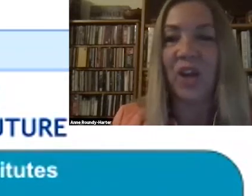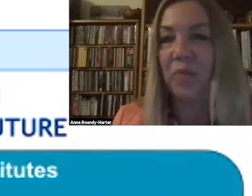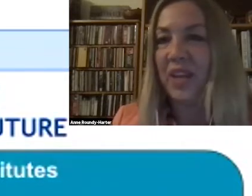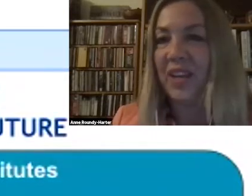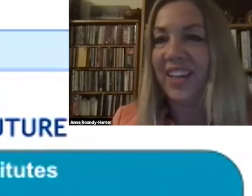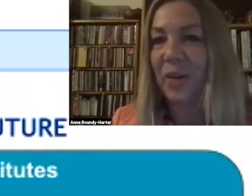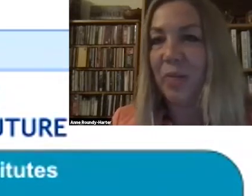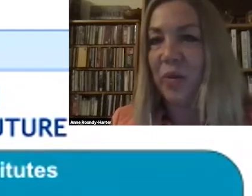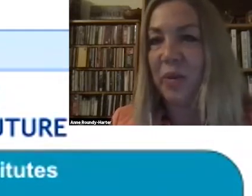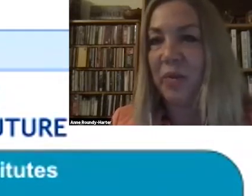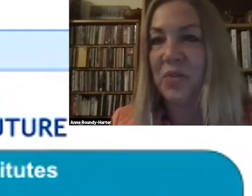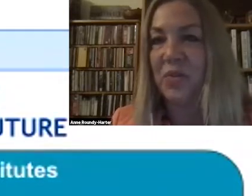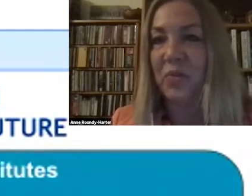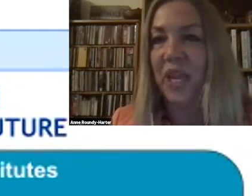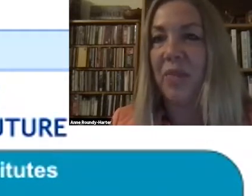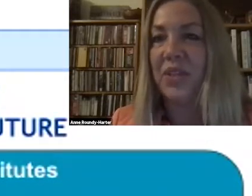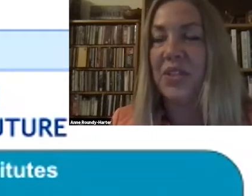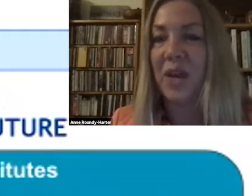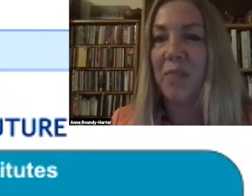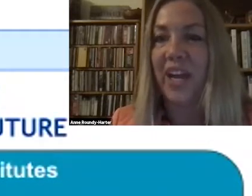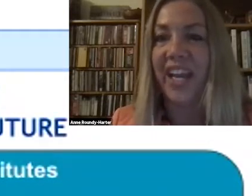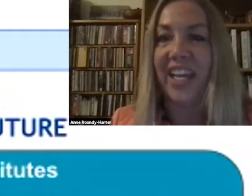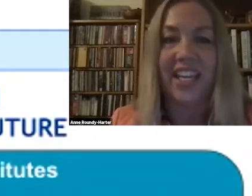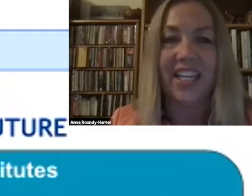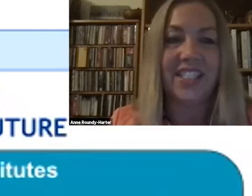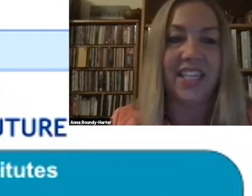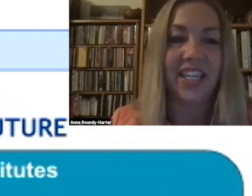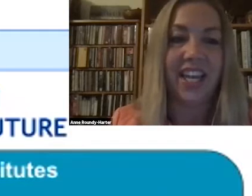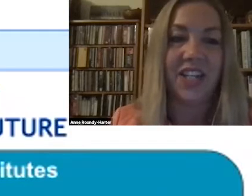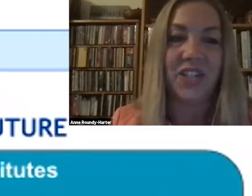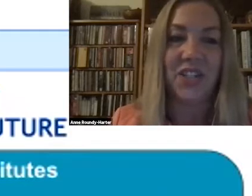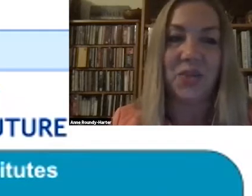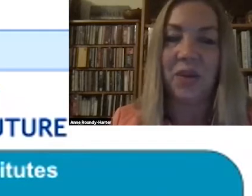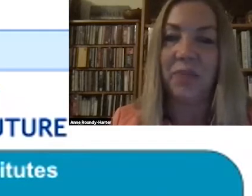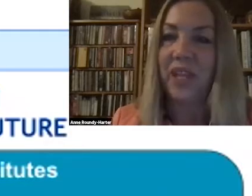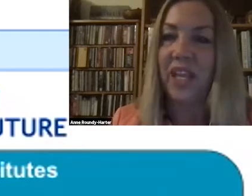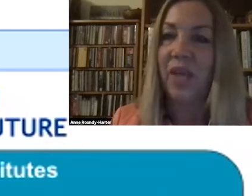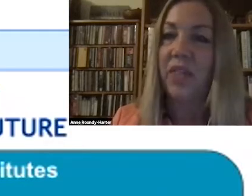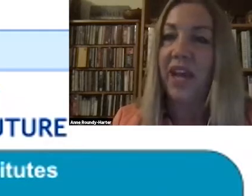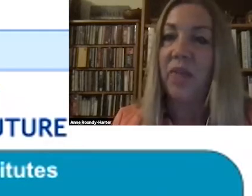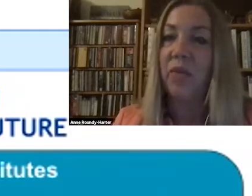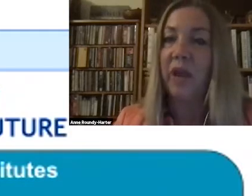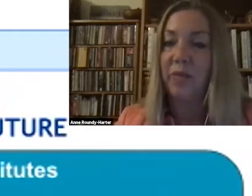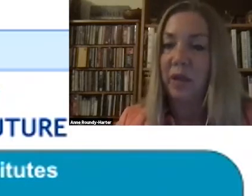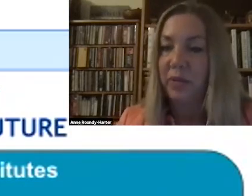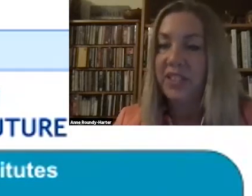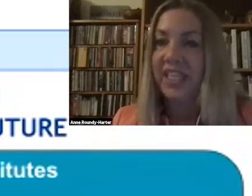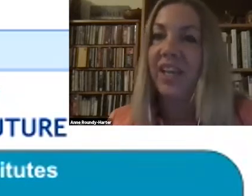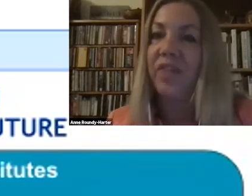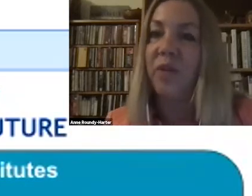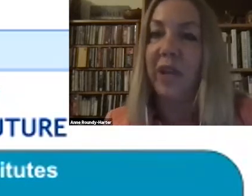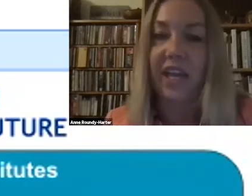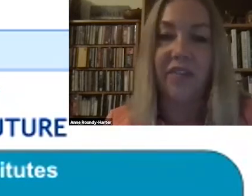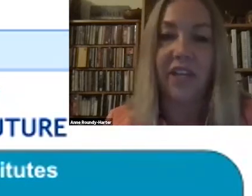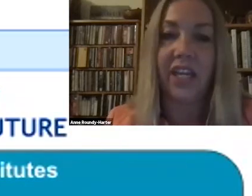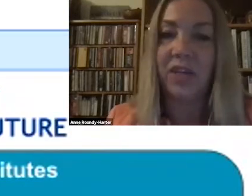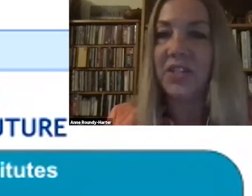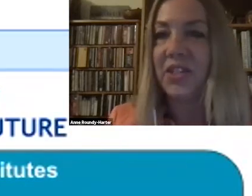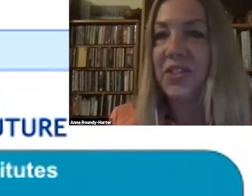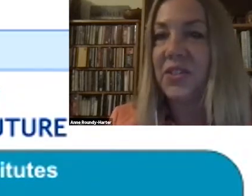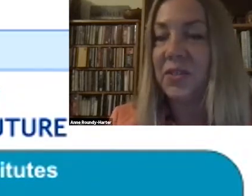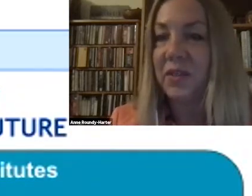And I hope that our board members will be able to stop by and see it in action as well. And with that, we'll wrap up and see if we might have